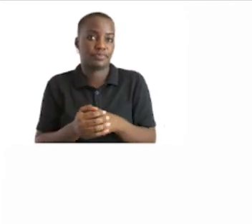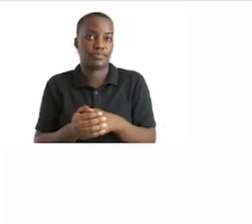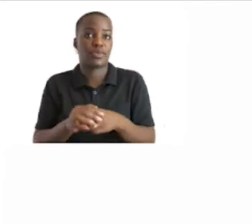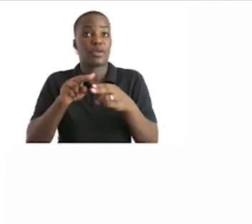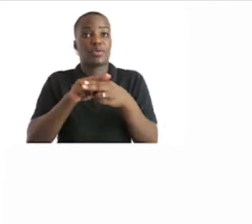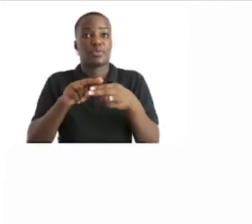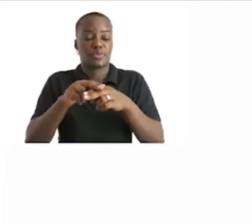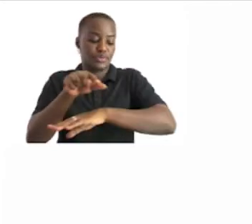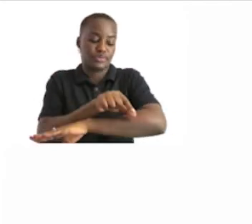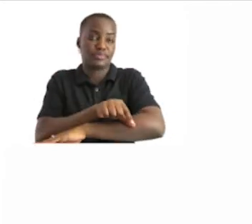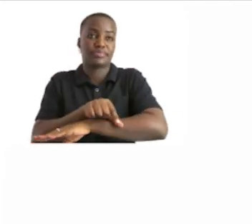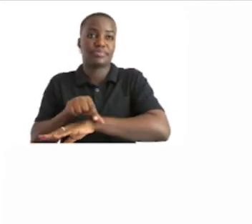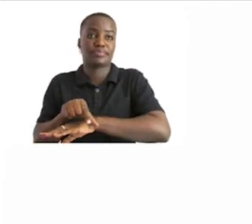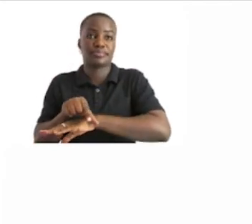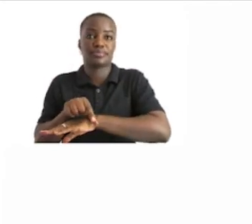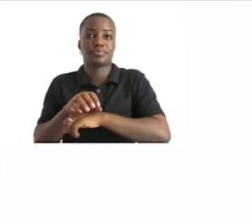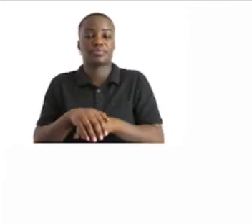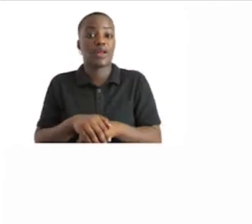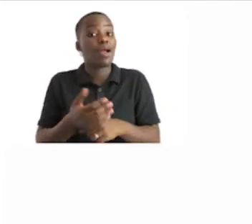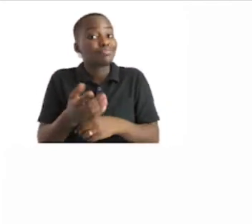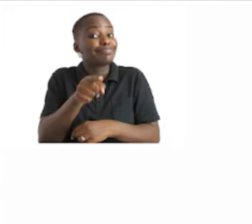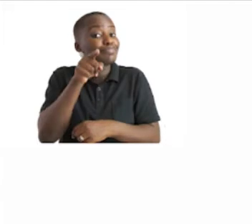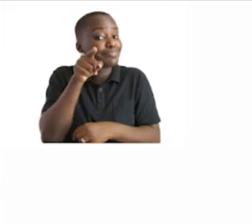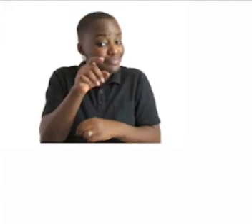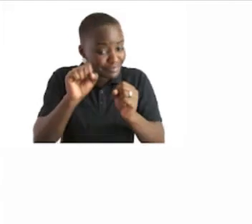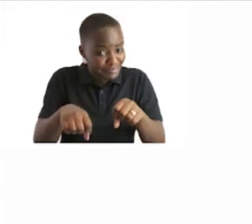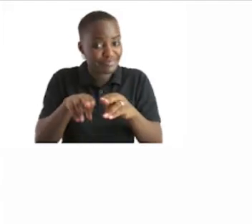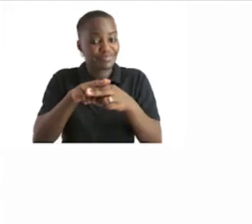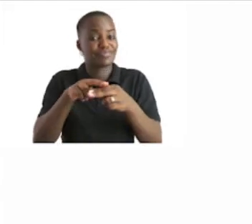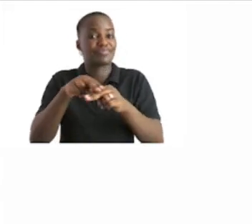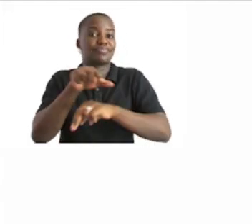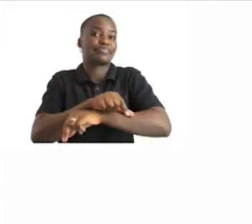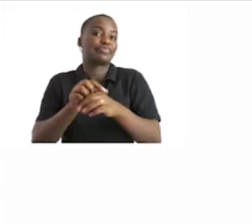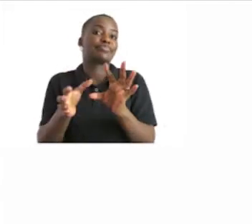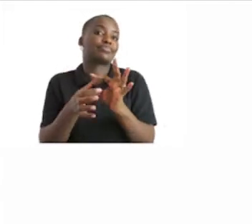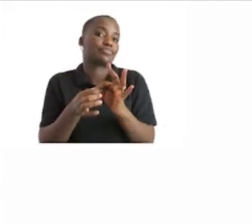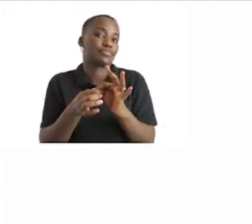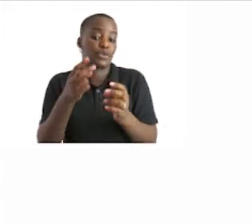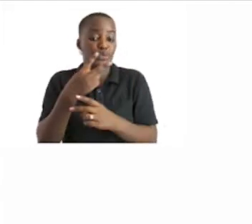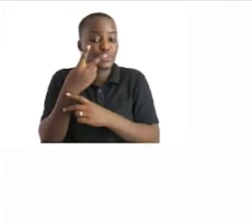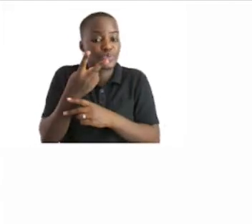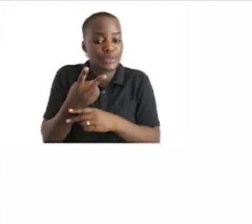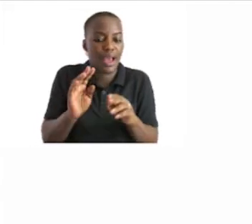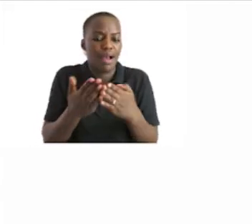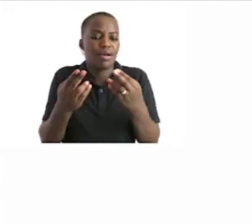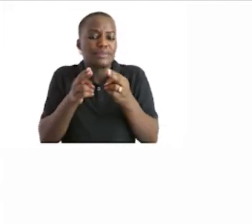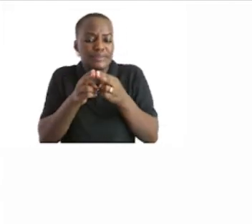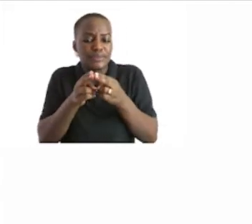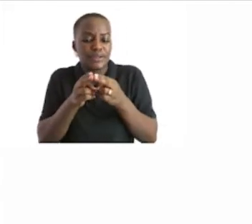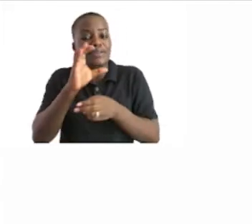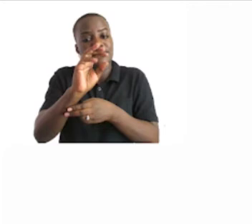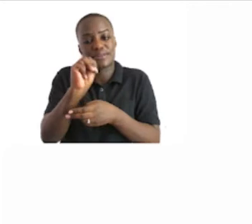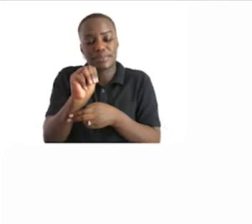use the ruler, or you are going to use the ruler at home to check how many centimeters